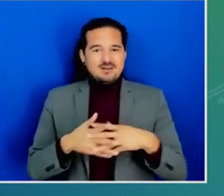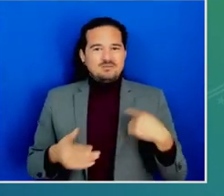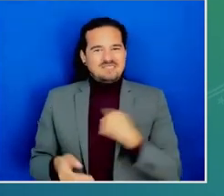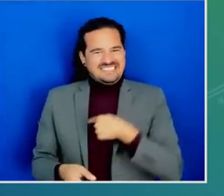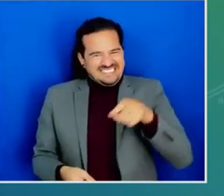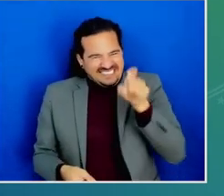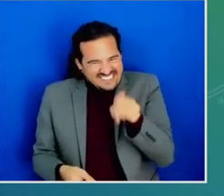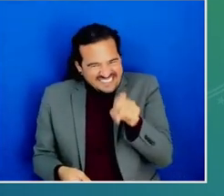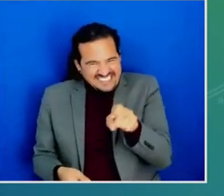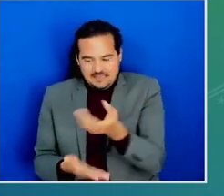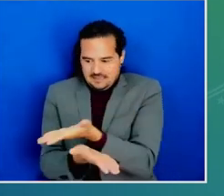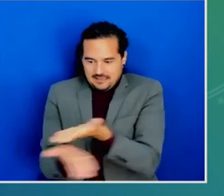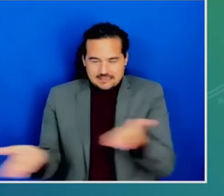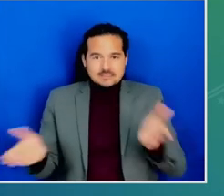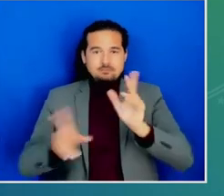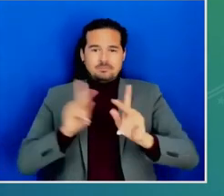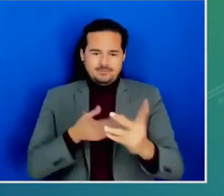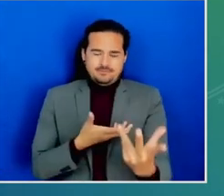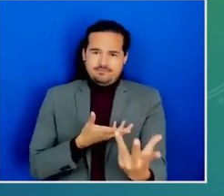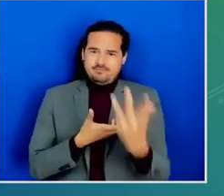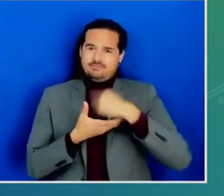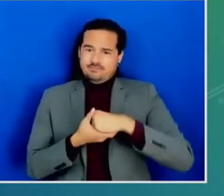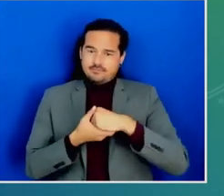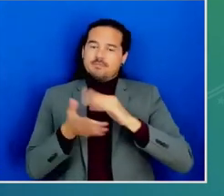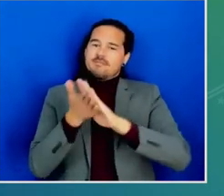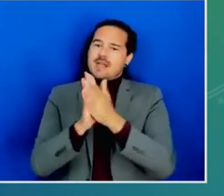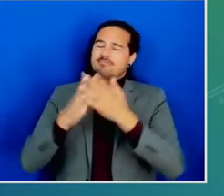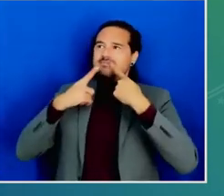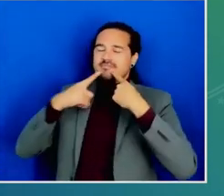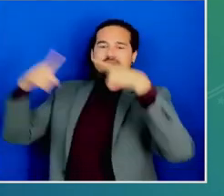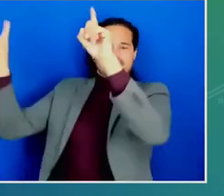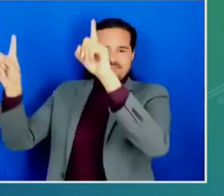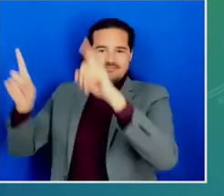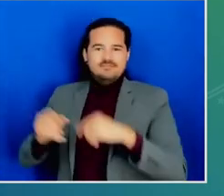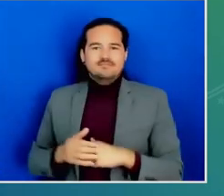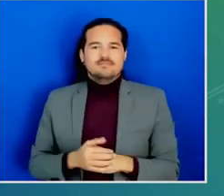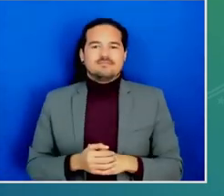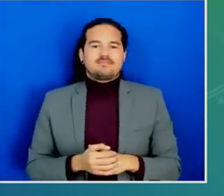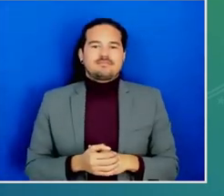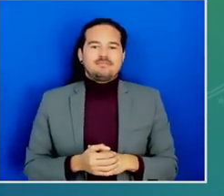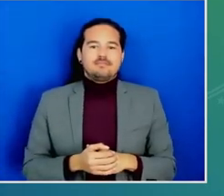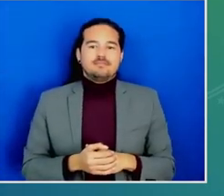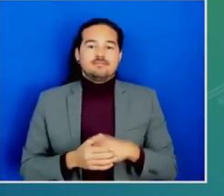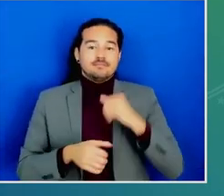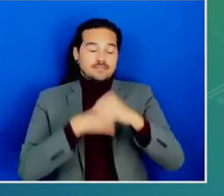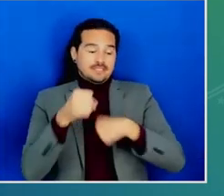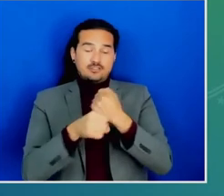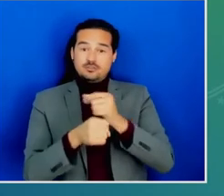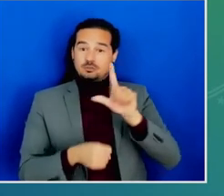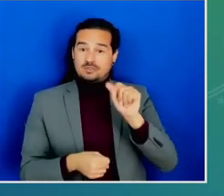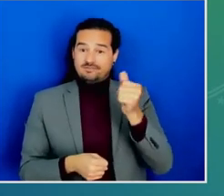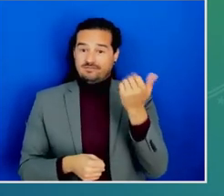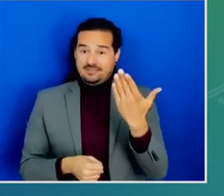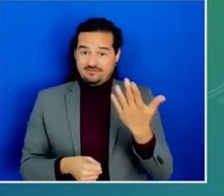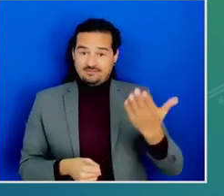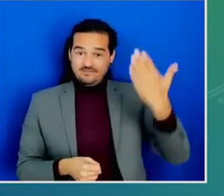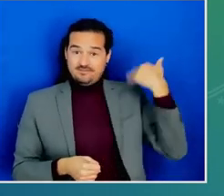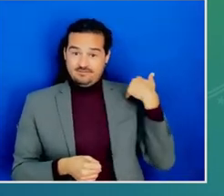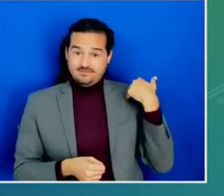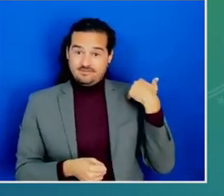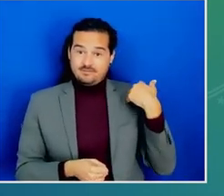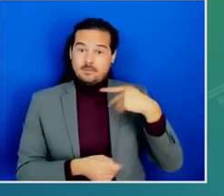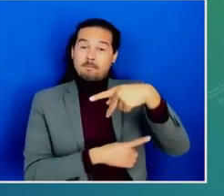his 2015 encyclical, the Holy Father Pope Francis wrote, quote, "Humanity